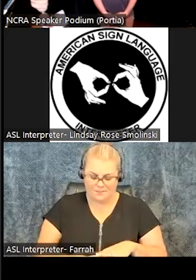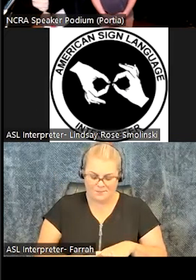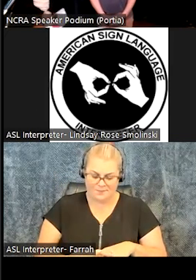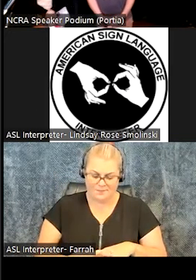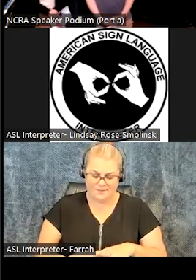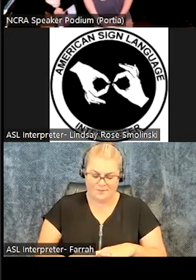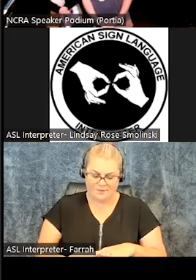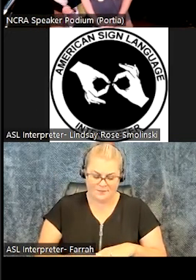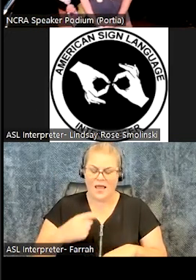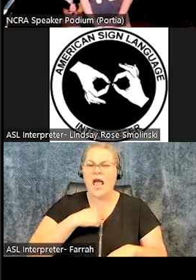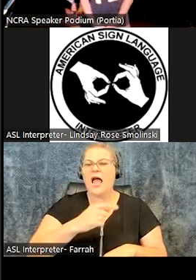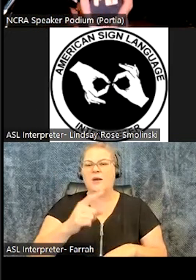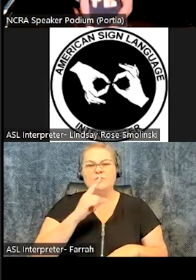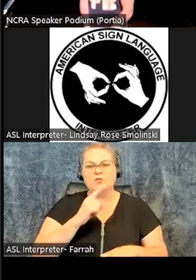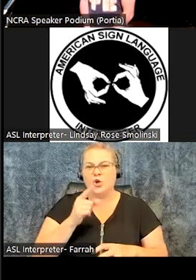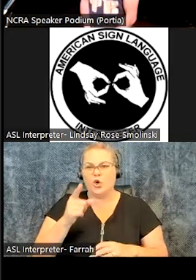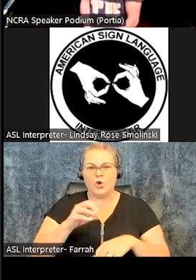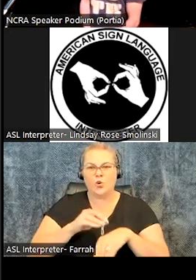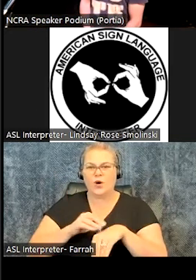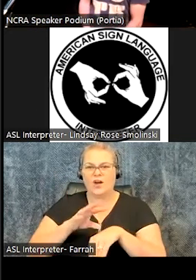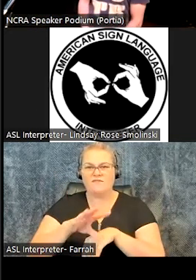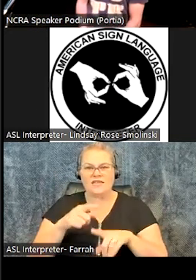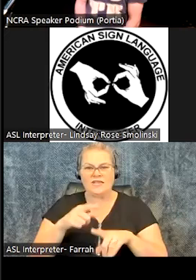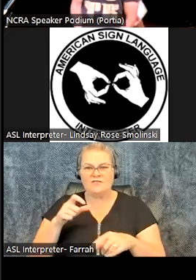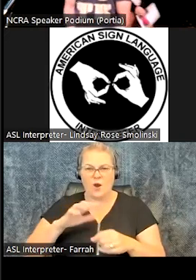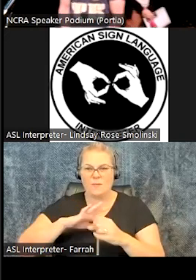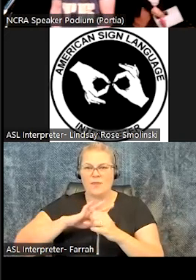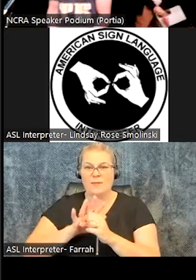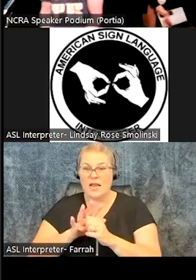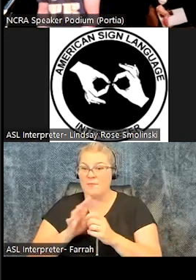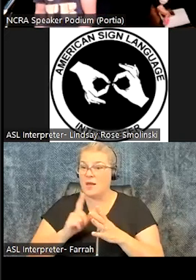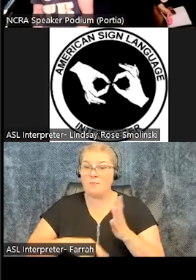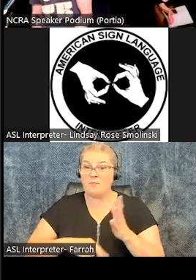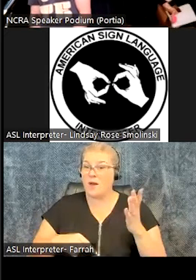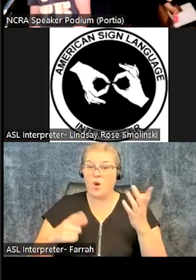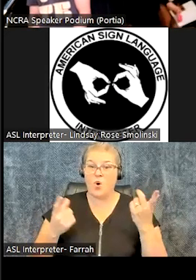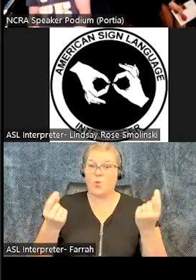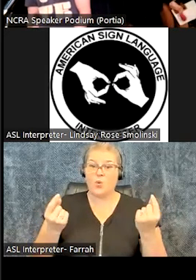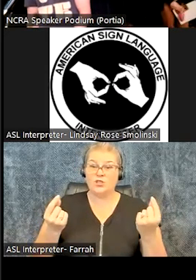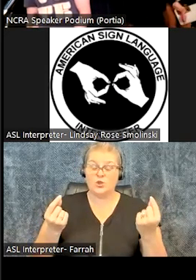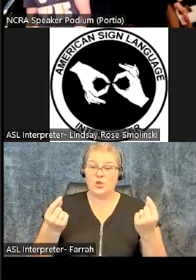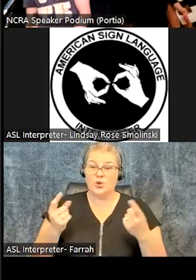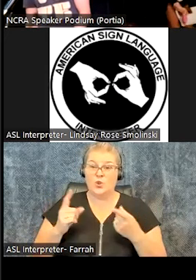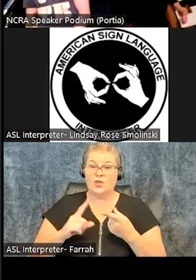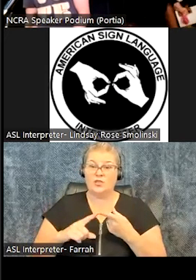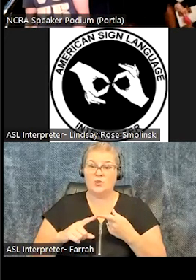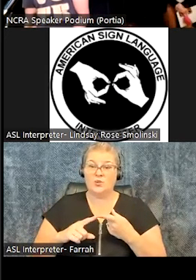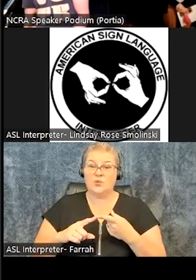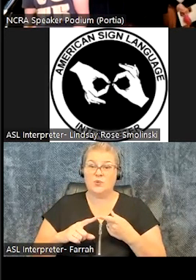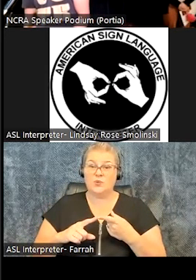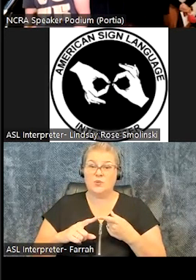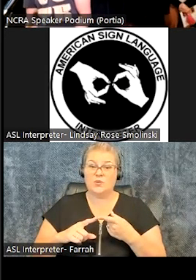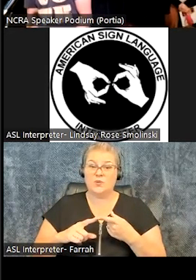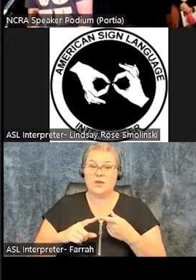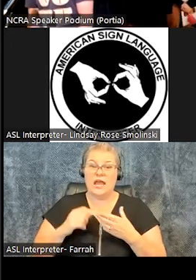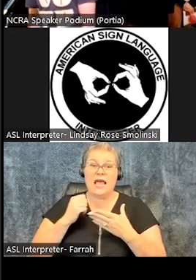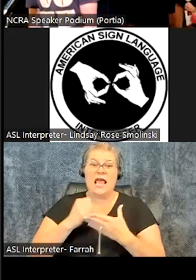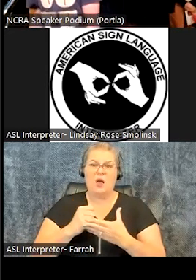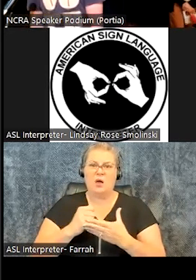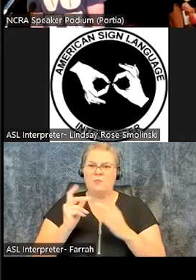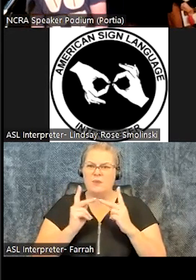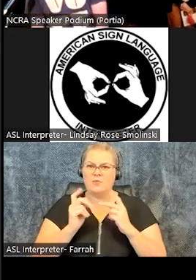I'm sure you were affected by the pandemic, but what did you do to ease people's minds with touching and all